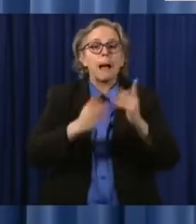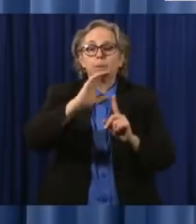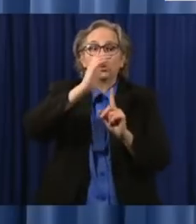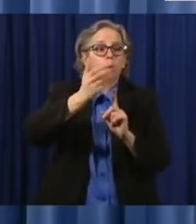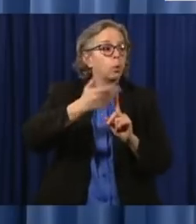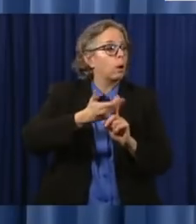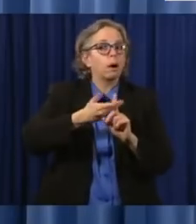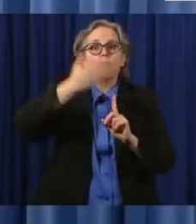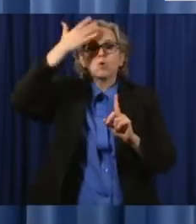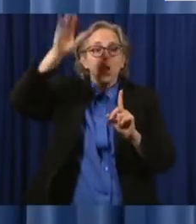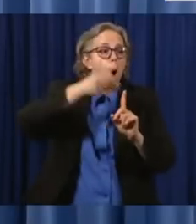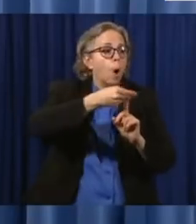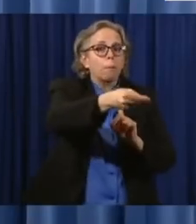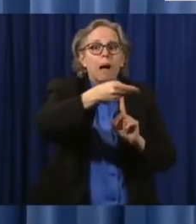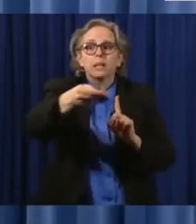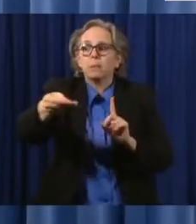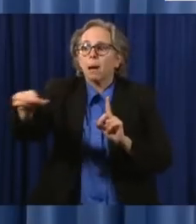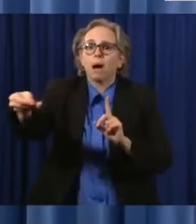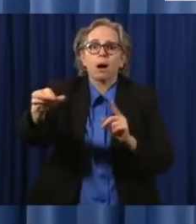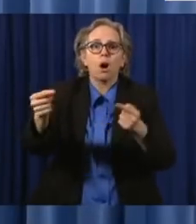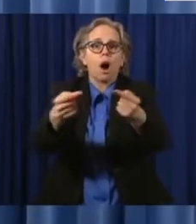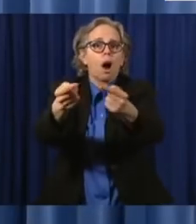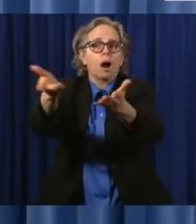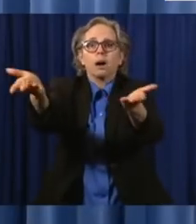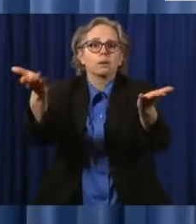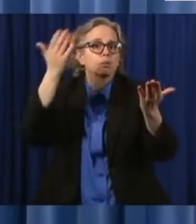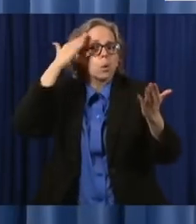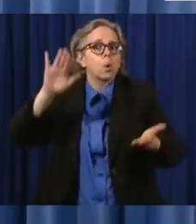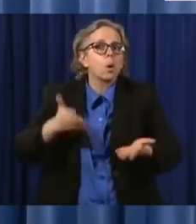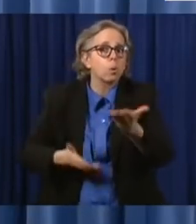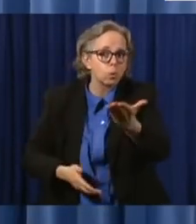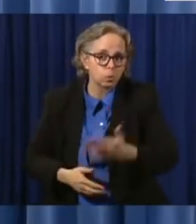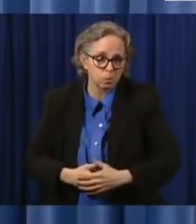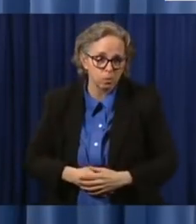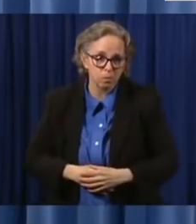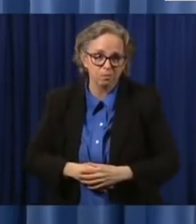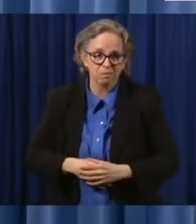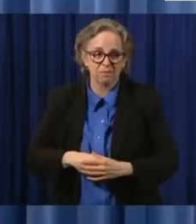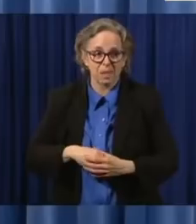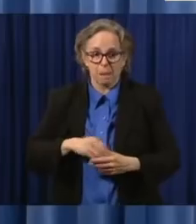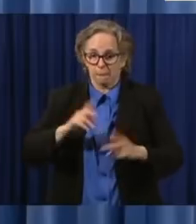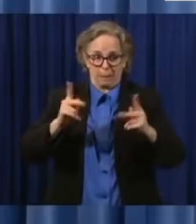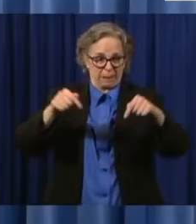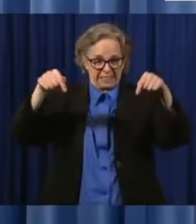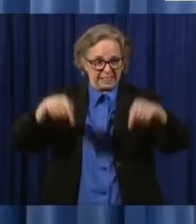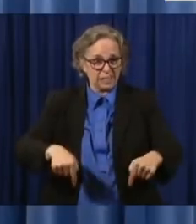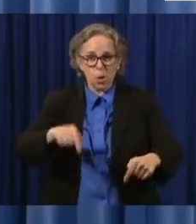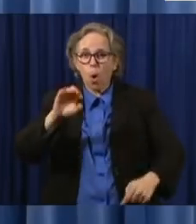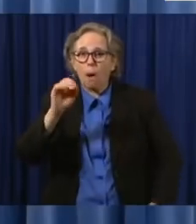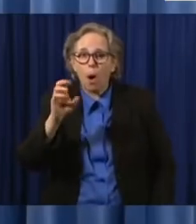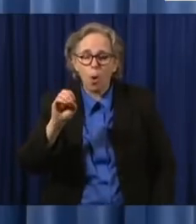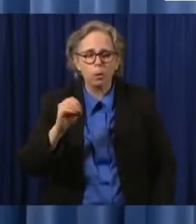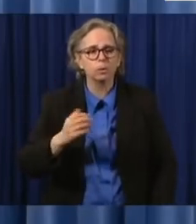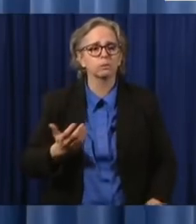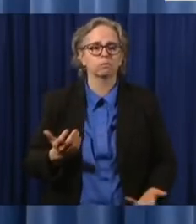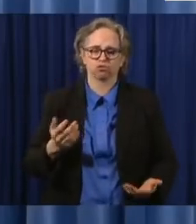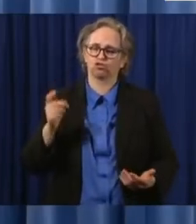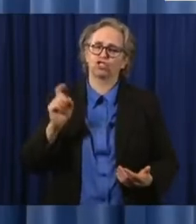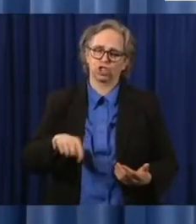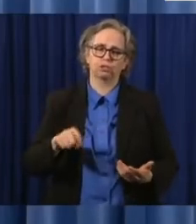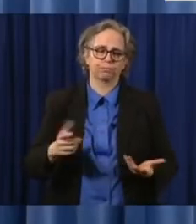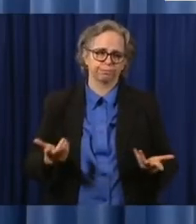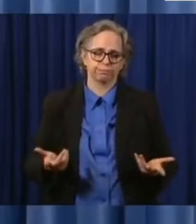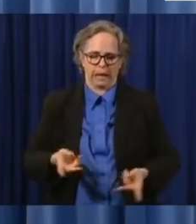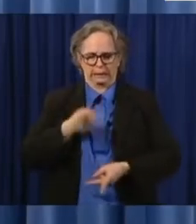fellow citizens. All individuals in Ohio are advised to take precautions to limit the spread of